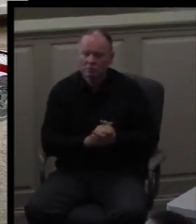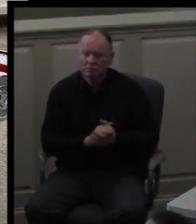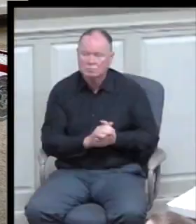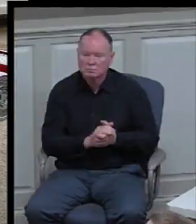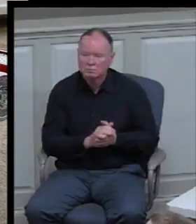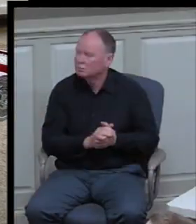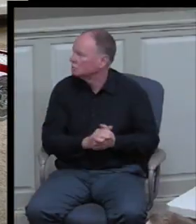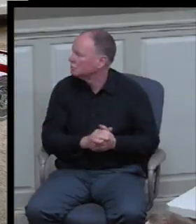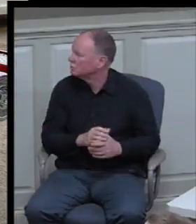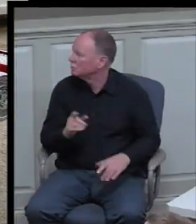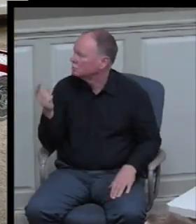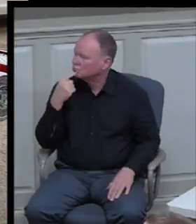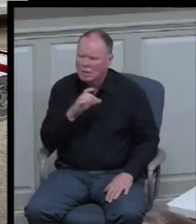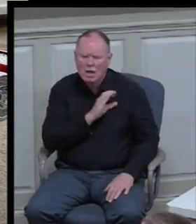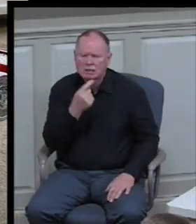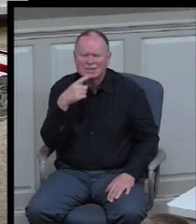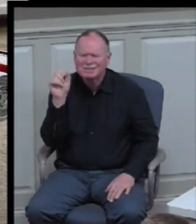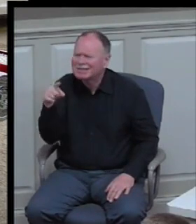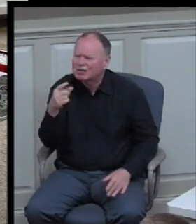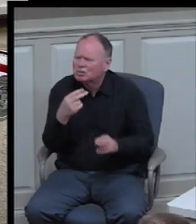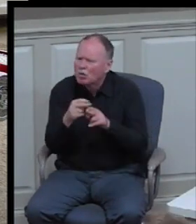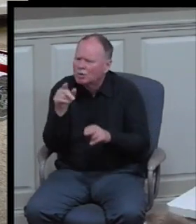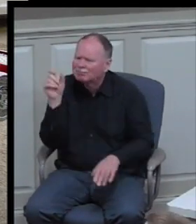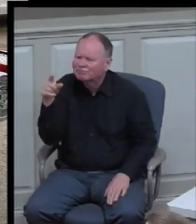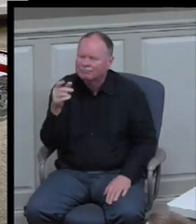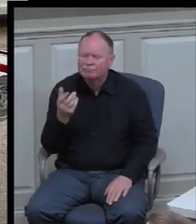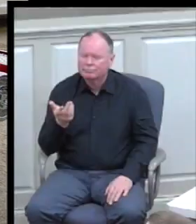Can I ask a quick question? Absolutely. I